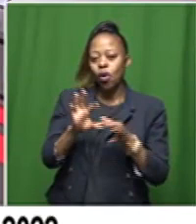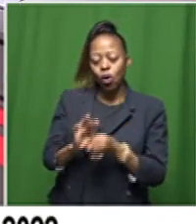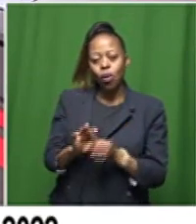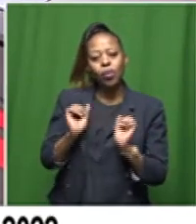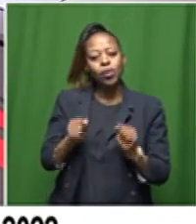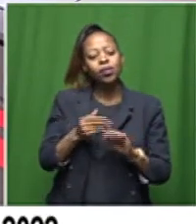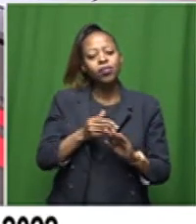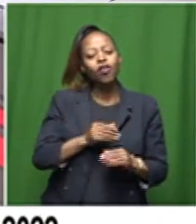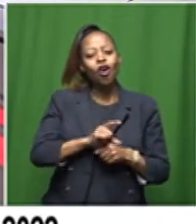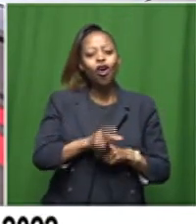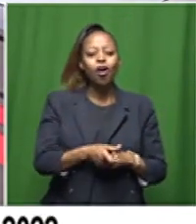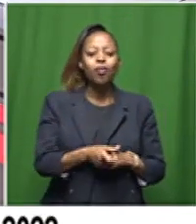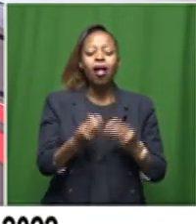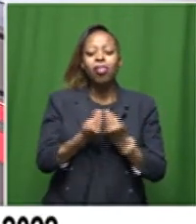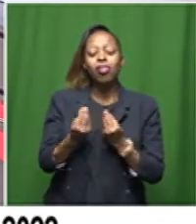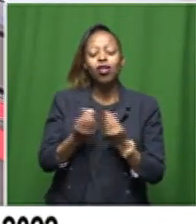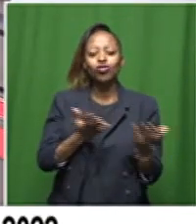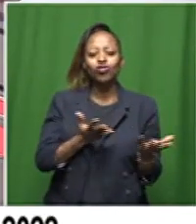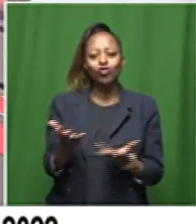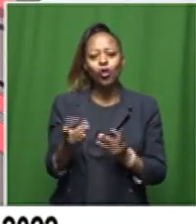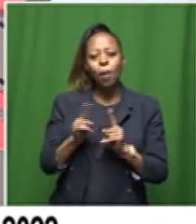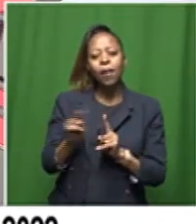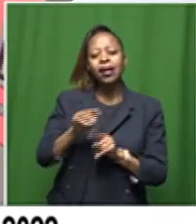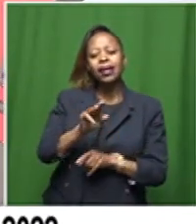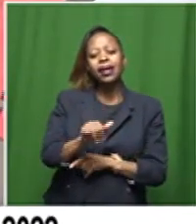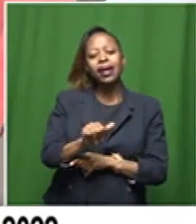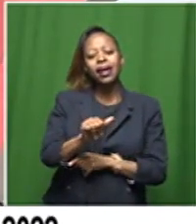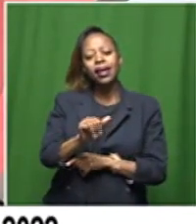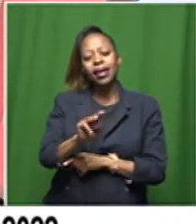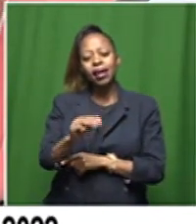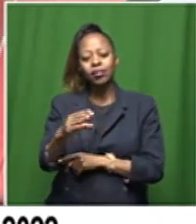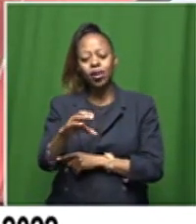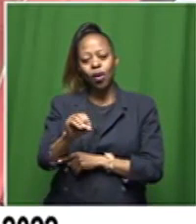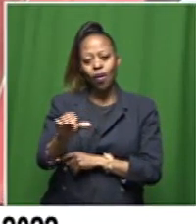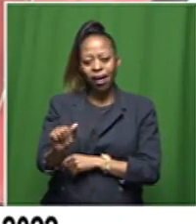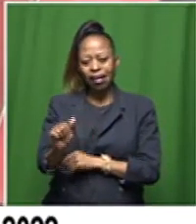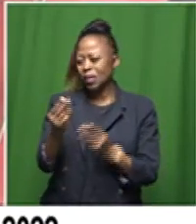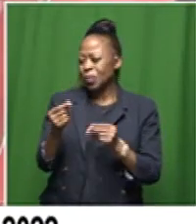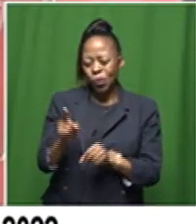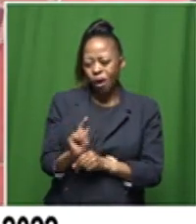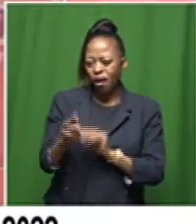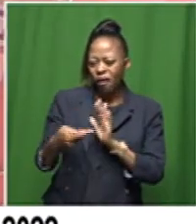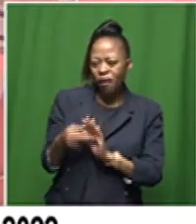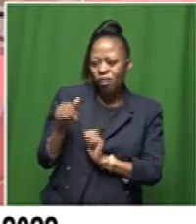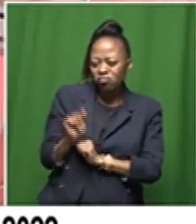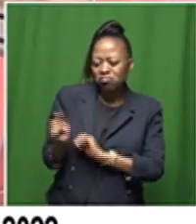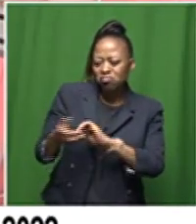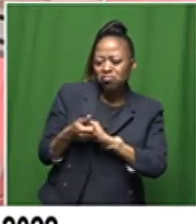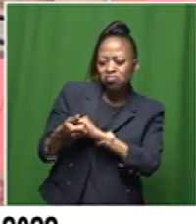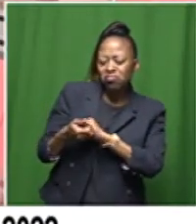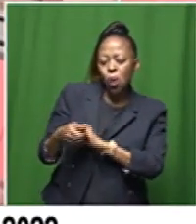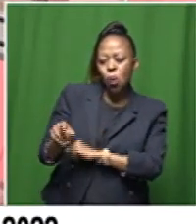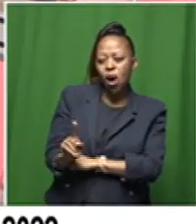Before we talk about the conference and things such as that, I want to talk about what the AMCOA does. What is the role of of the AMCOA?